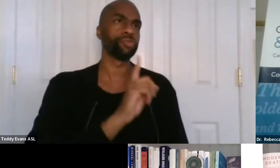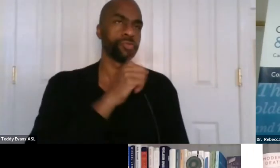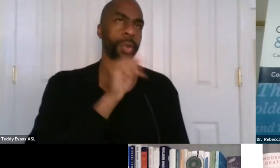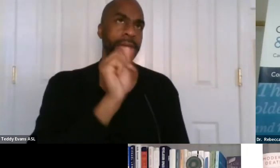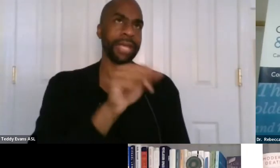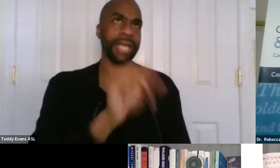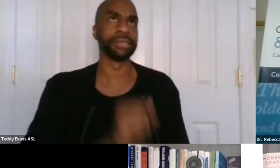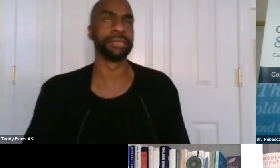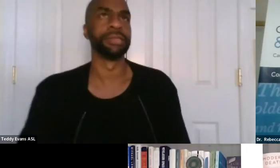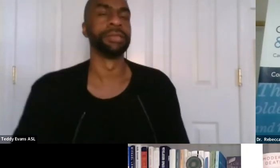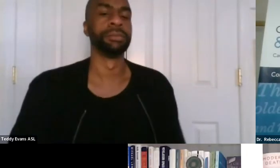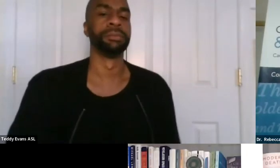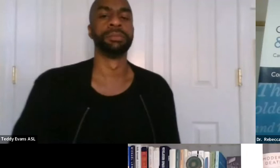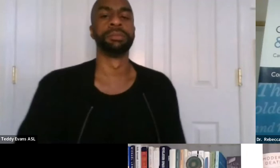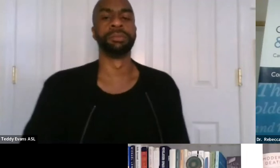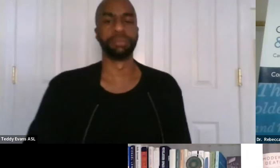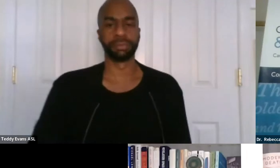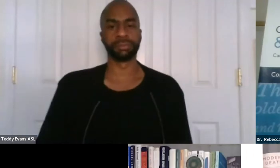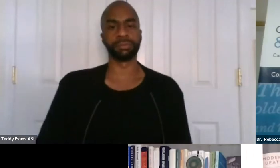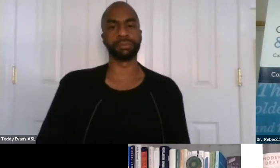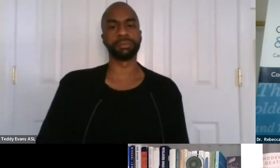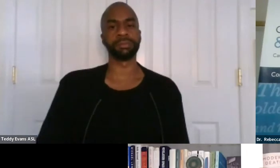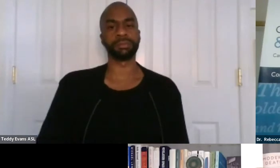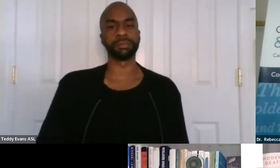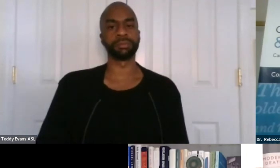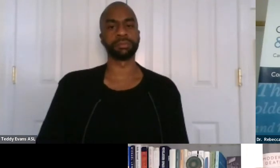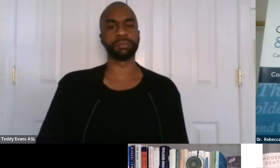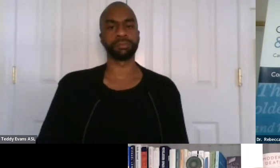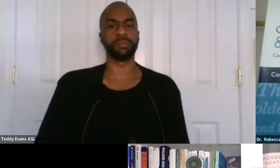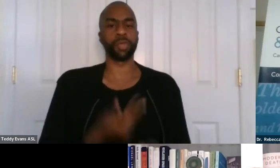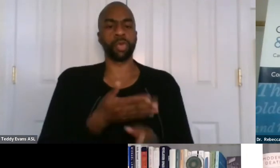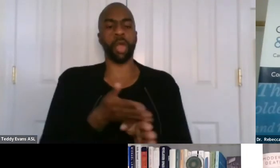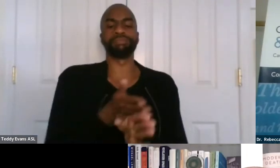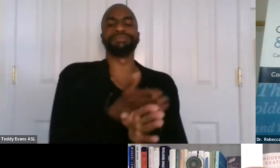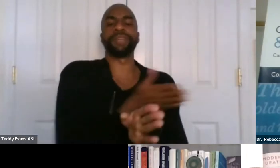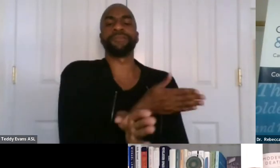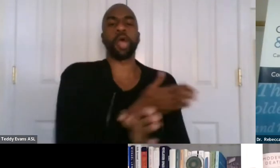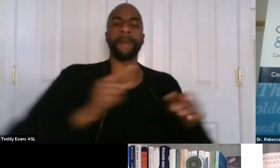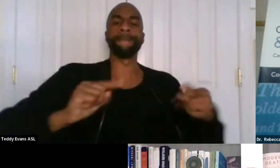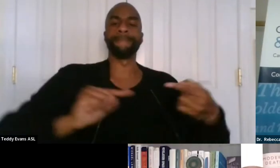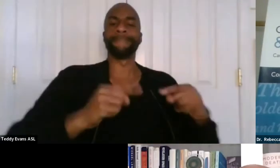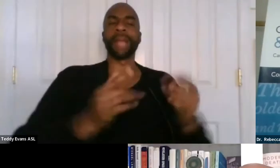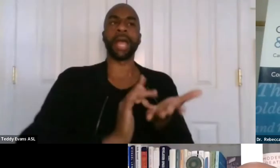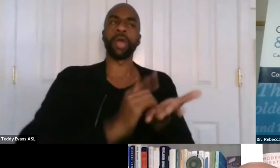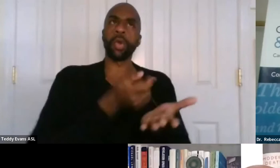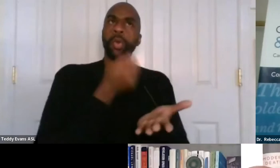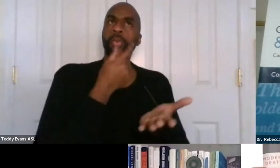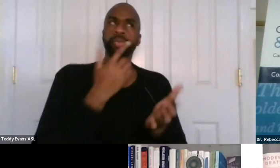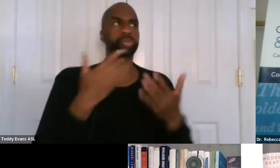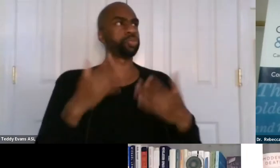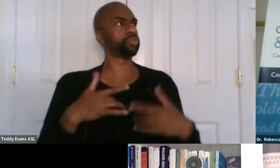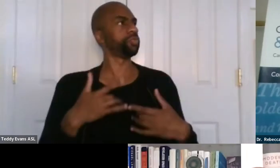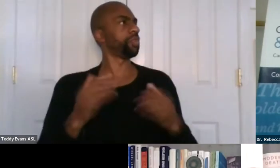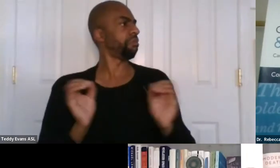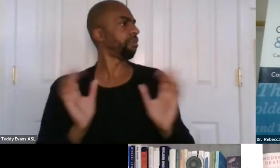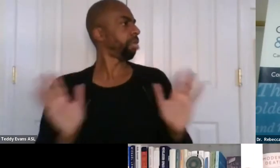if we staying ahead of the pain is probably a better idea, but I think what's also clear is that doing so with